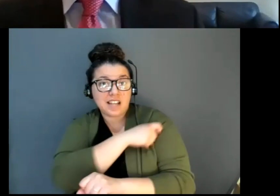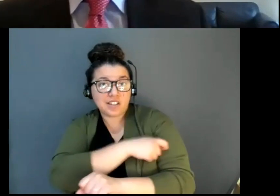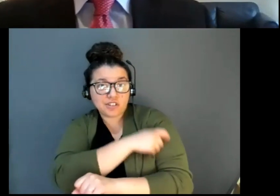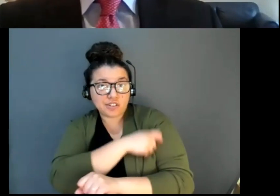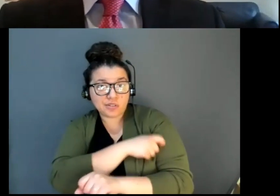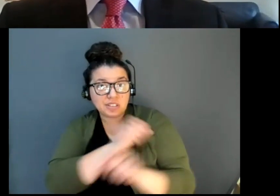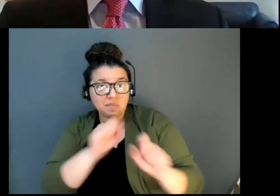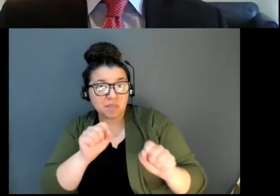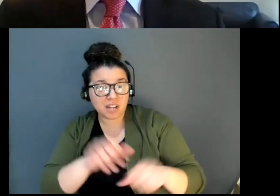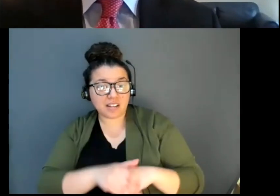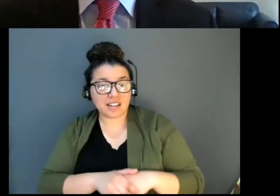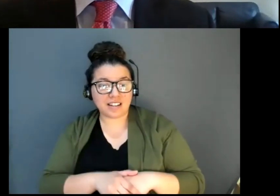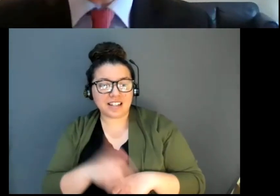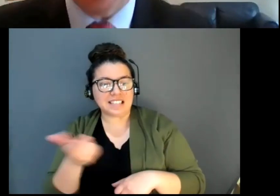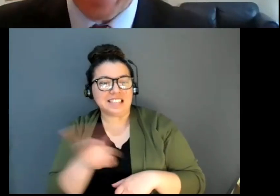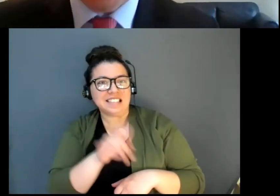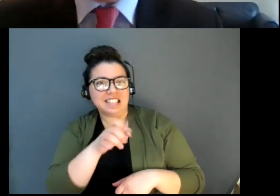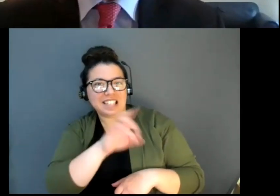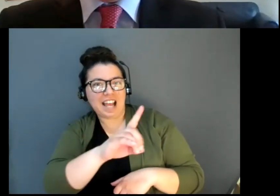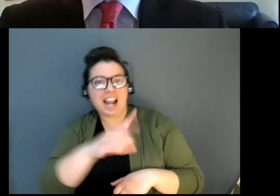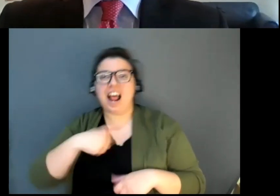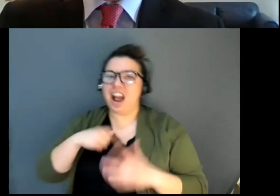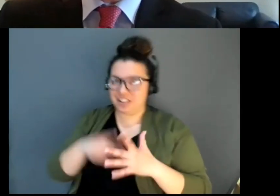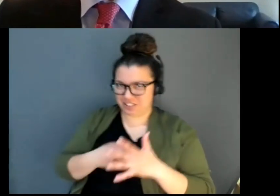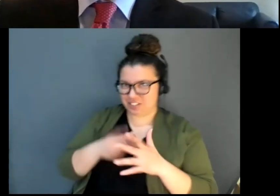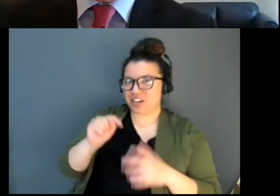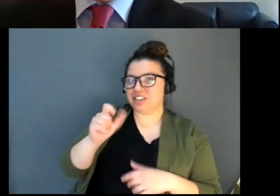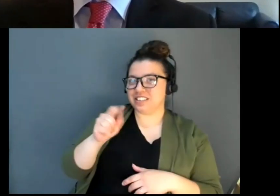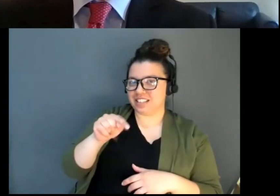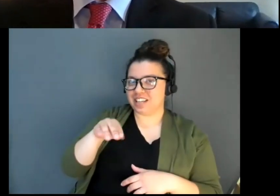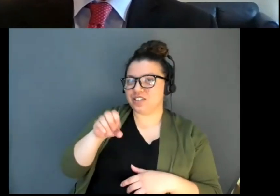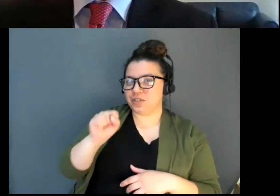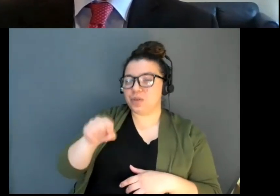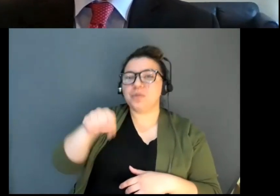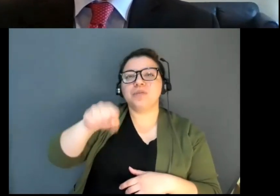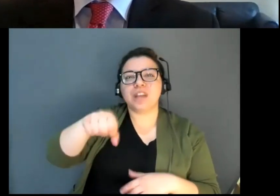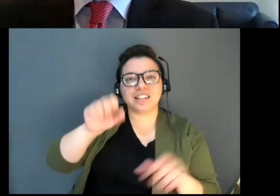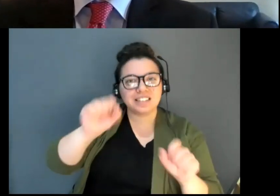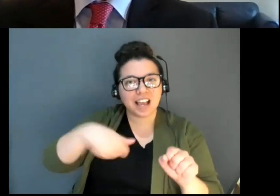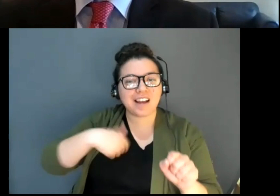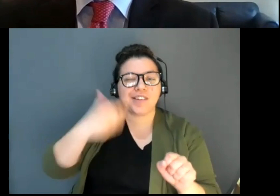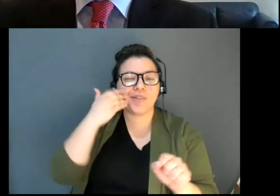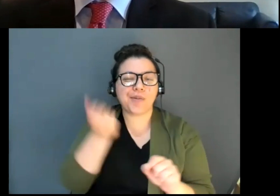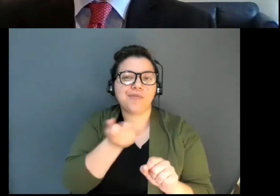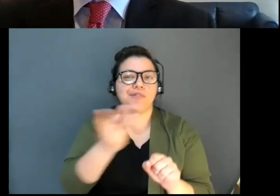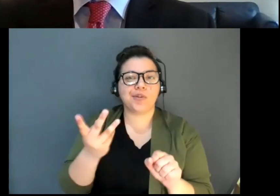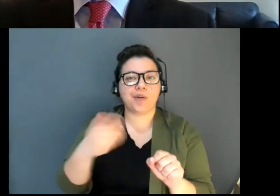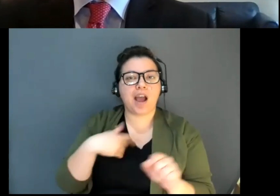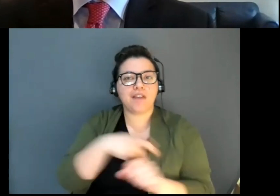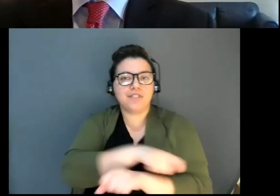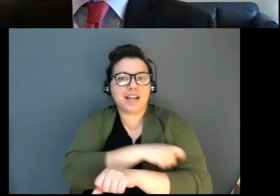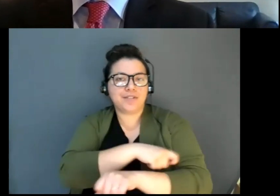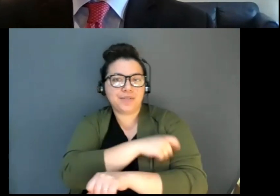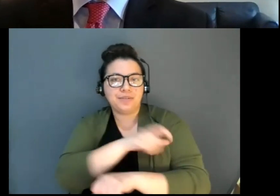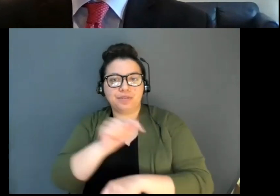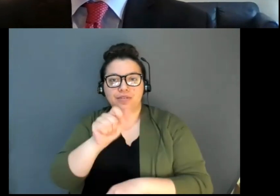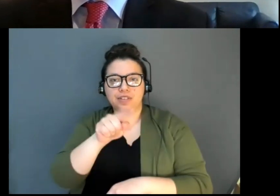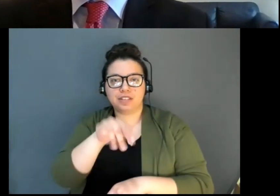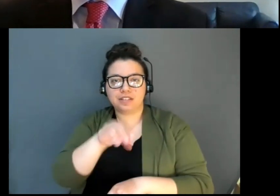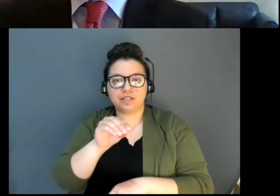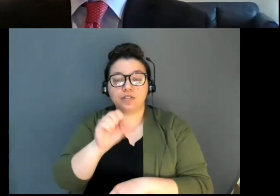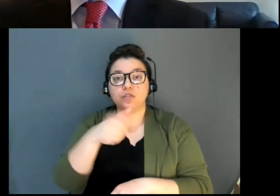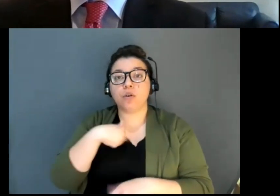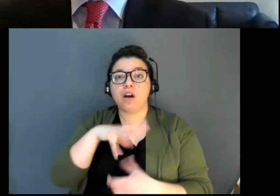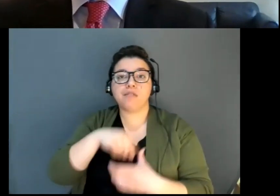one you want, Leonard? I'll start off with tattoos. Yes, I've known a few. In fact, so I was part of what's called the Judicial Selection